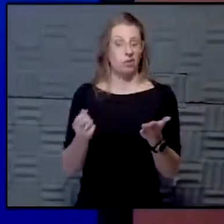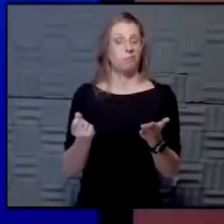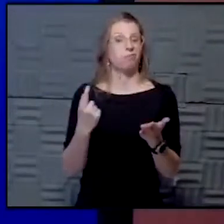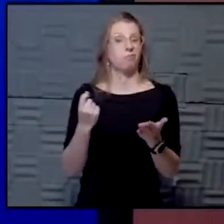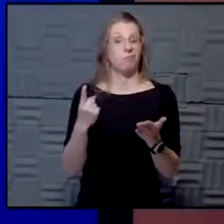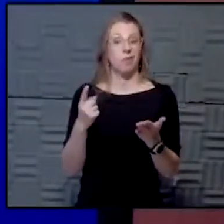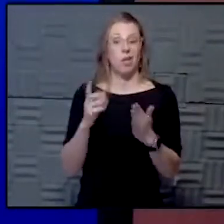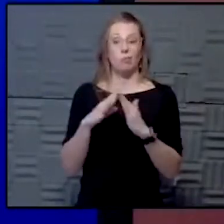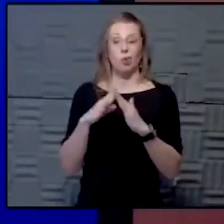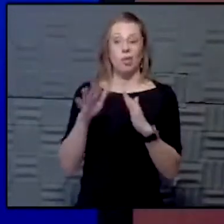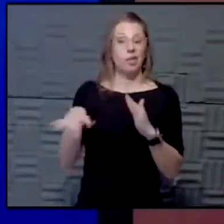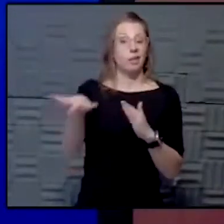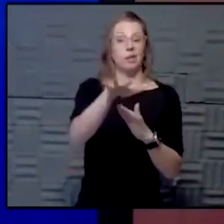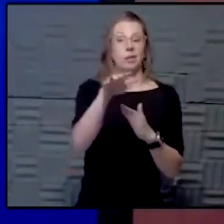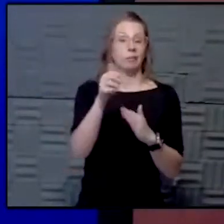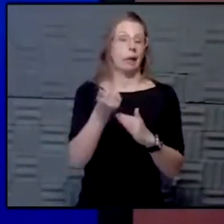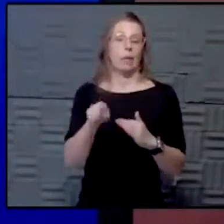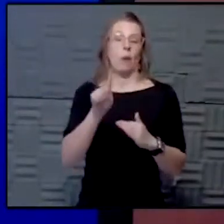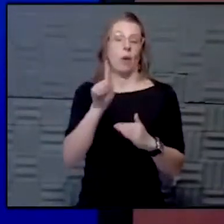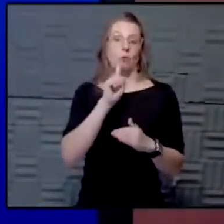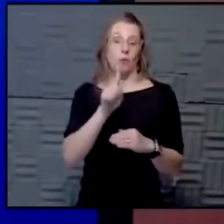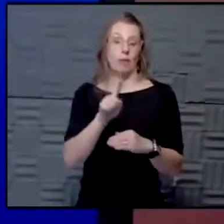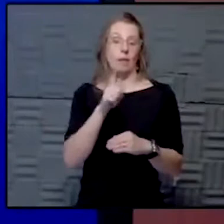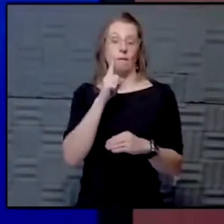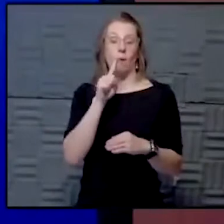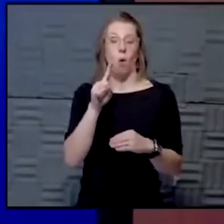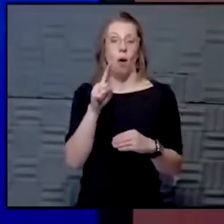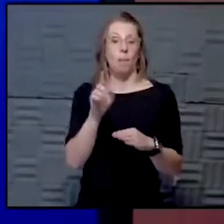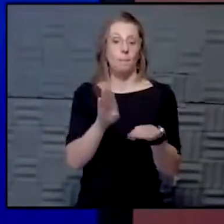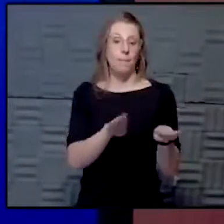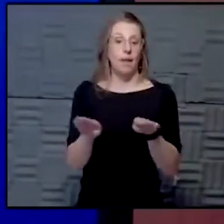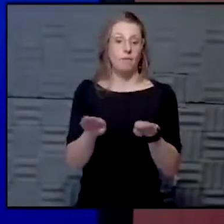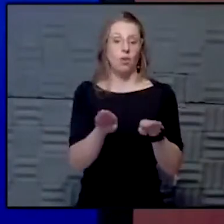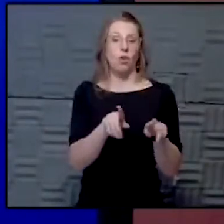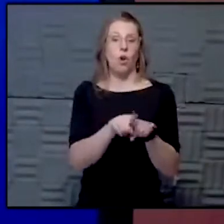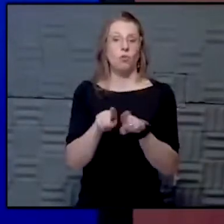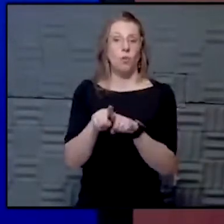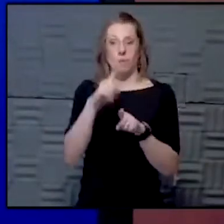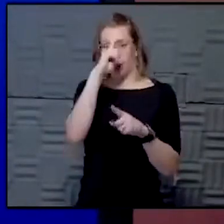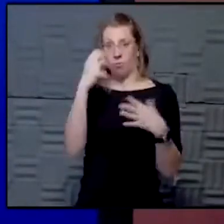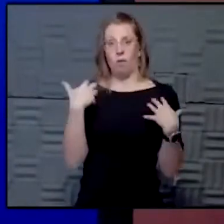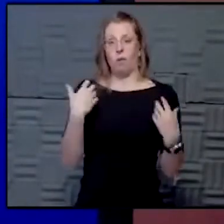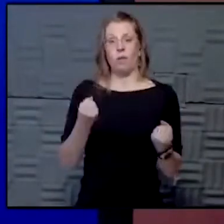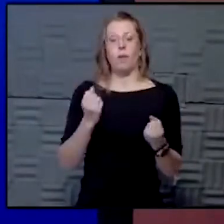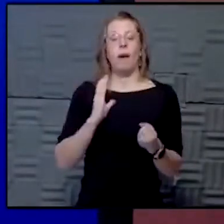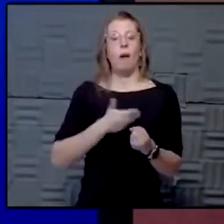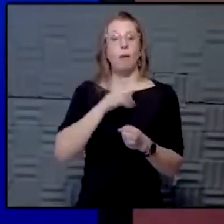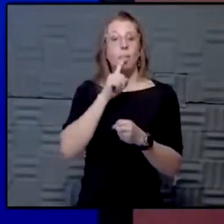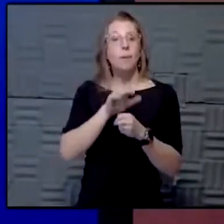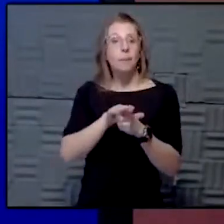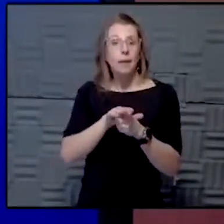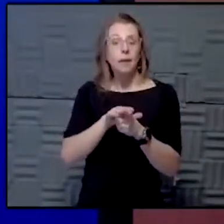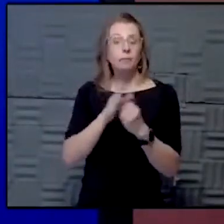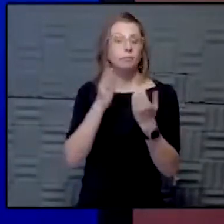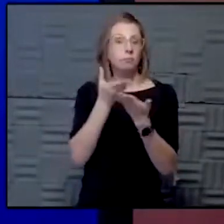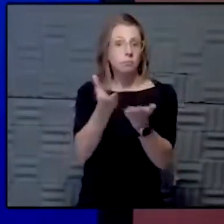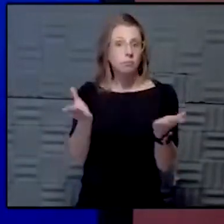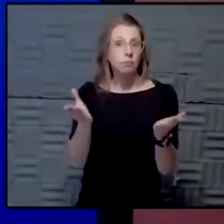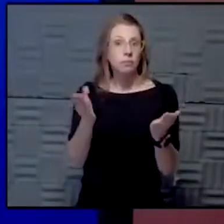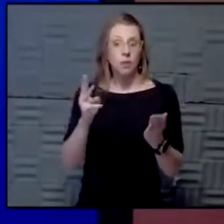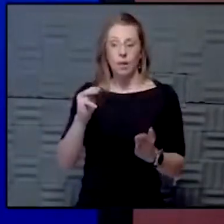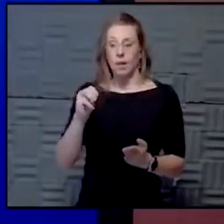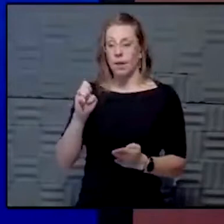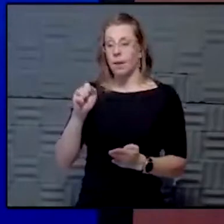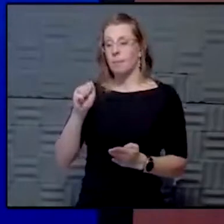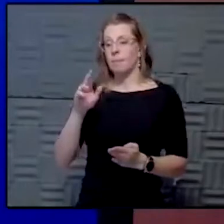or really anywhere for behavioral and mental health. And our commitment to the community in that regard, whether it's at our Marillac